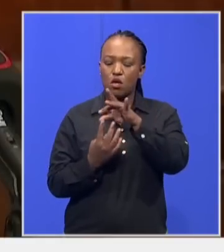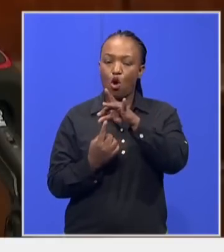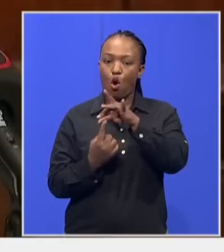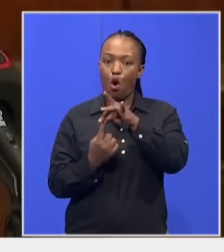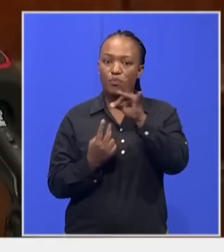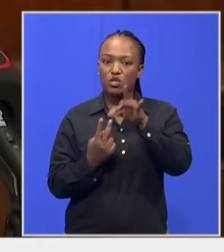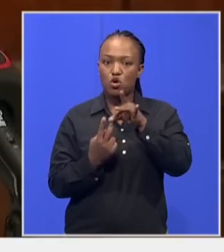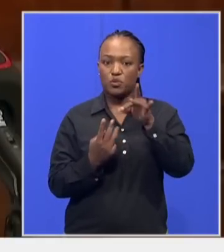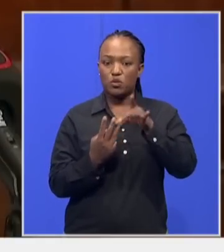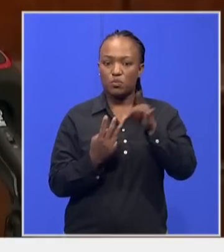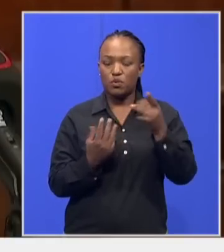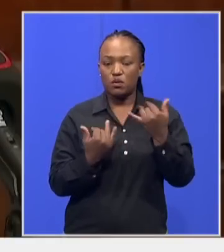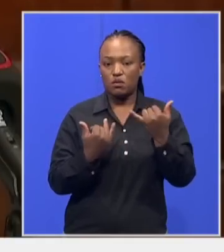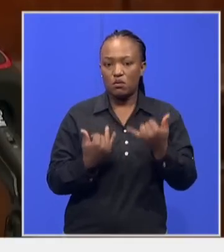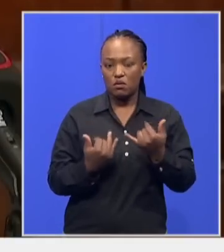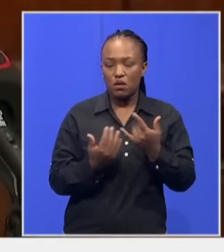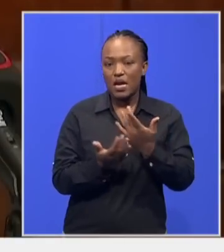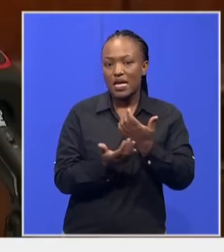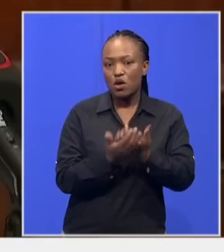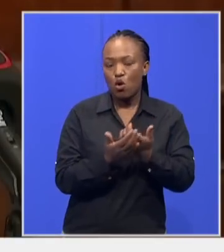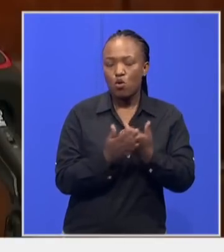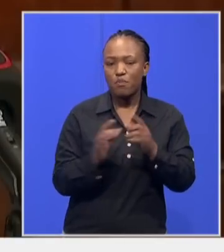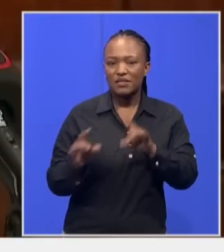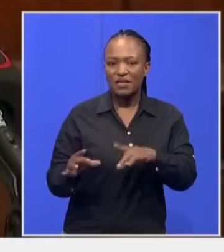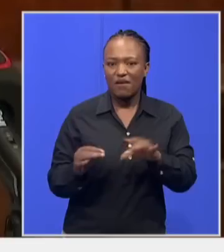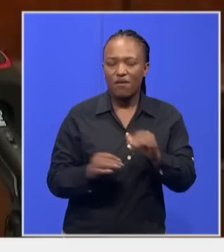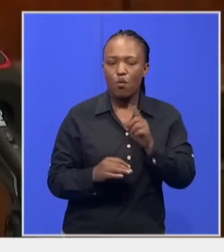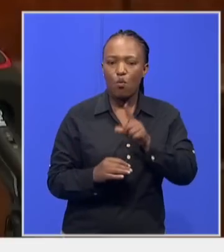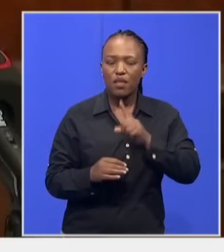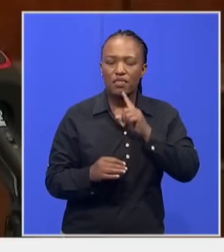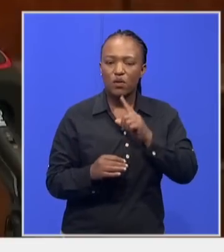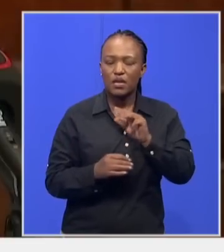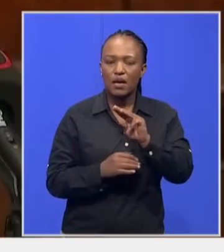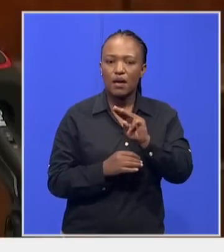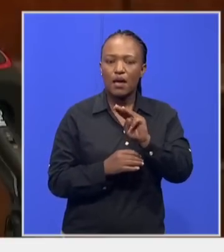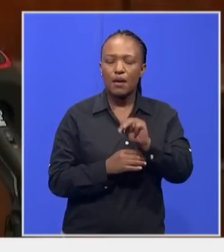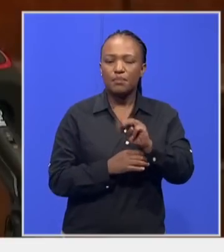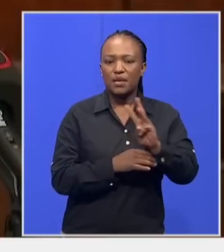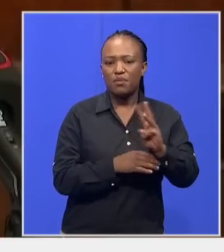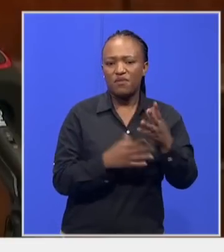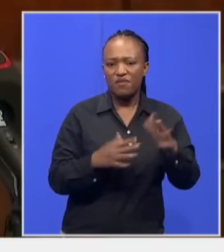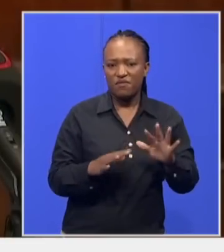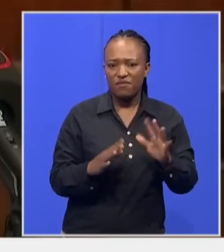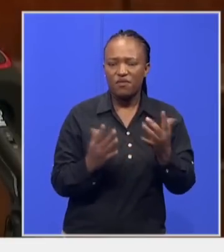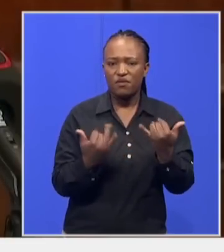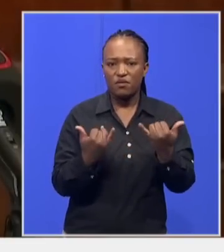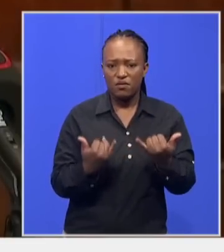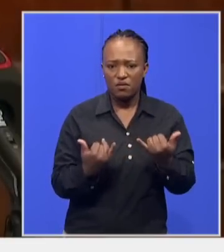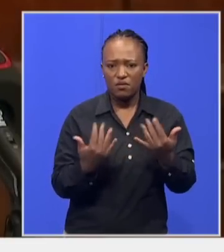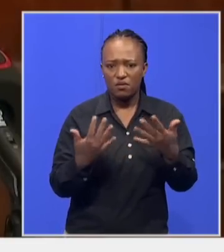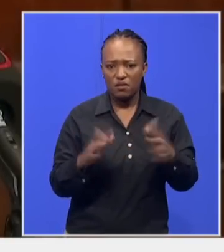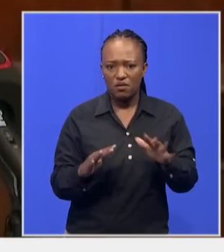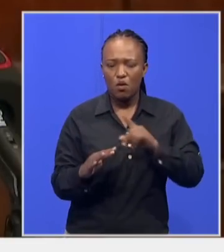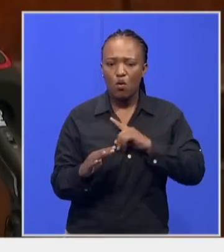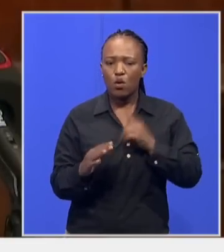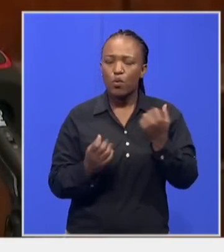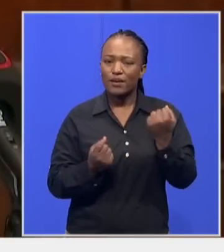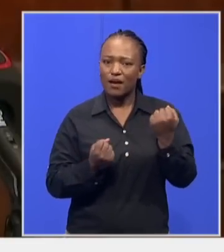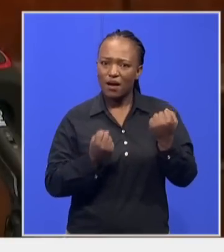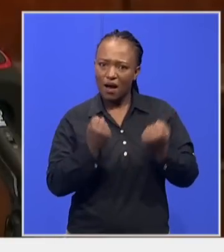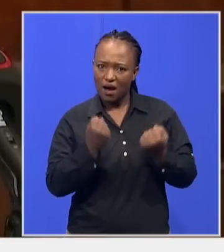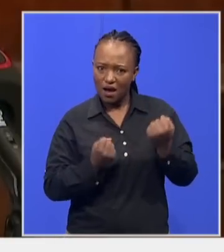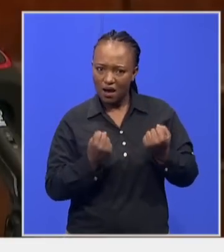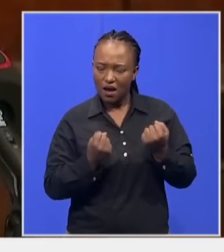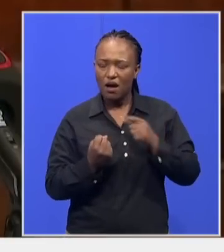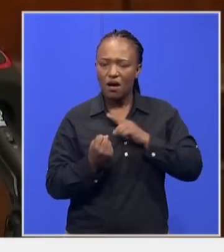is, then the economy suffers, 1,000 megawatts is locked as a result of our inability to run the car at